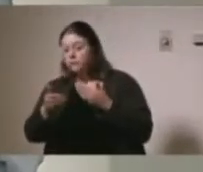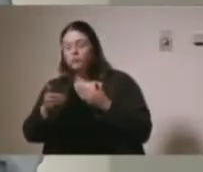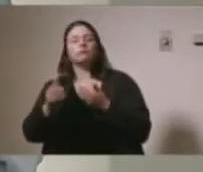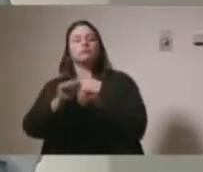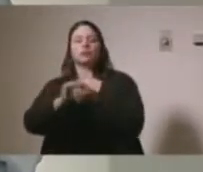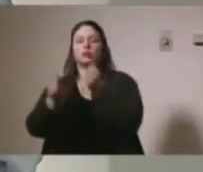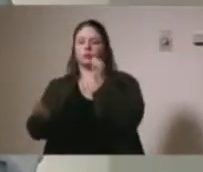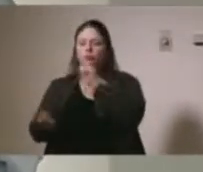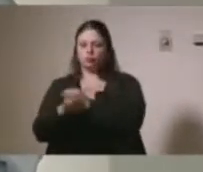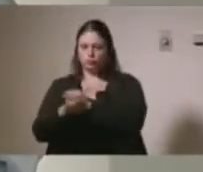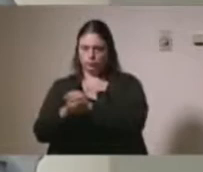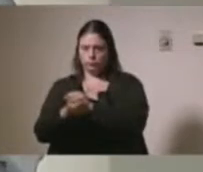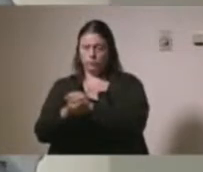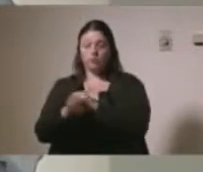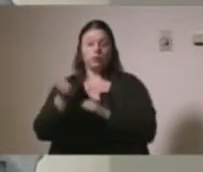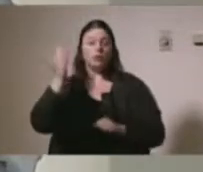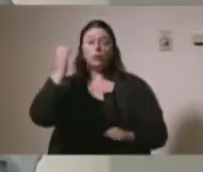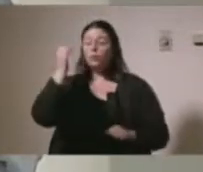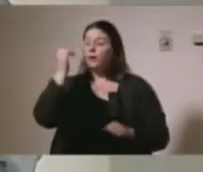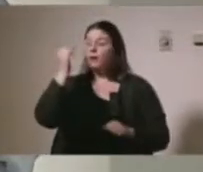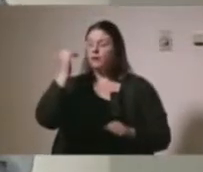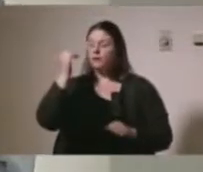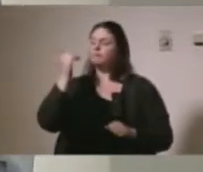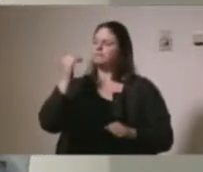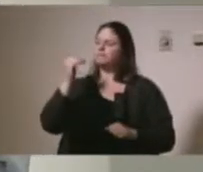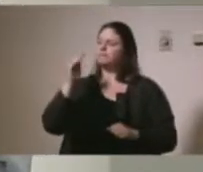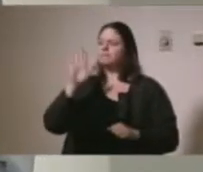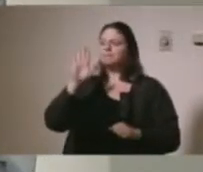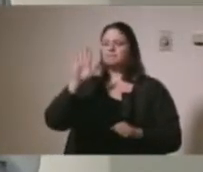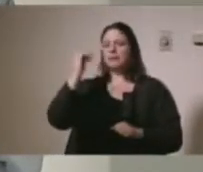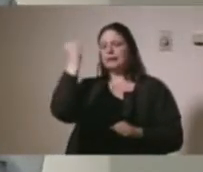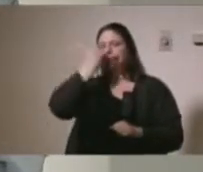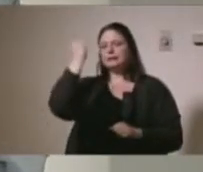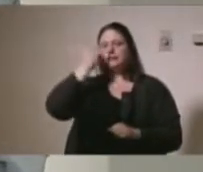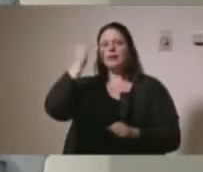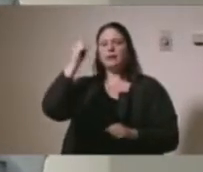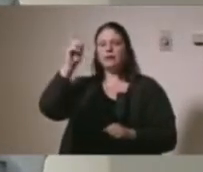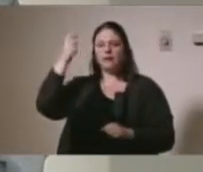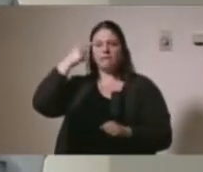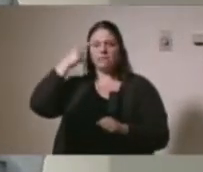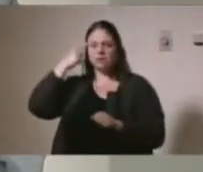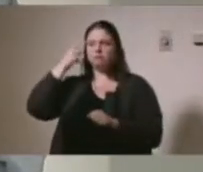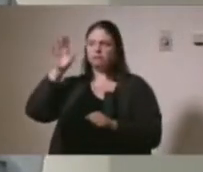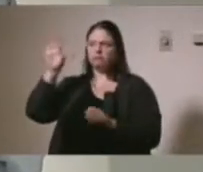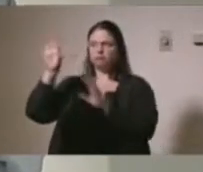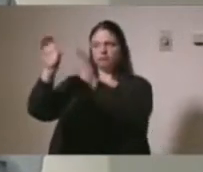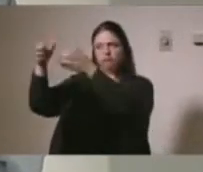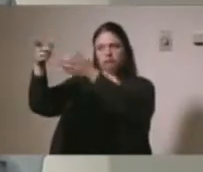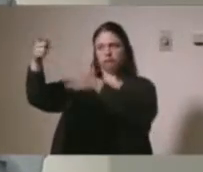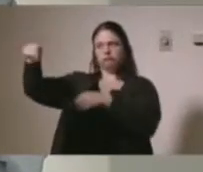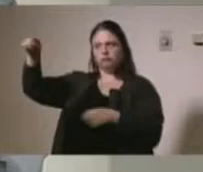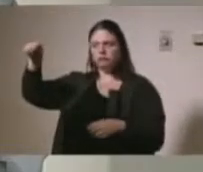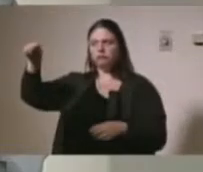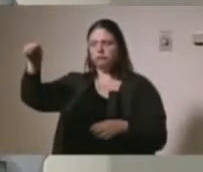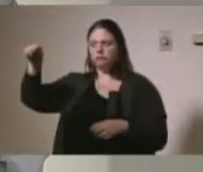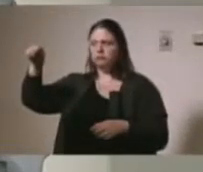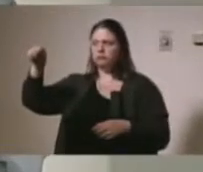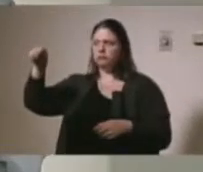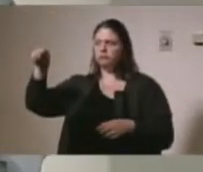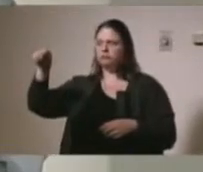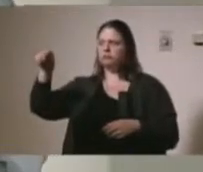transformed because of the government's desire to become the sole, which was the